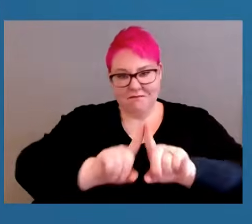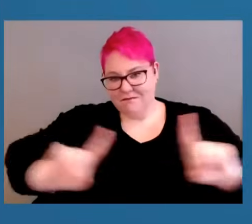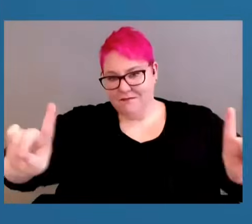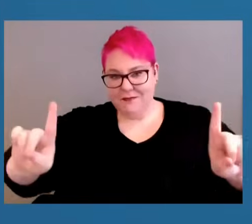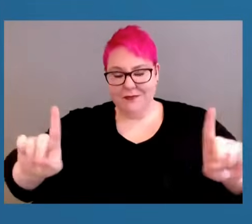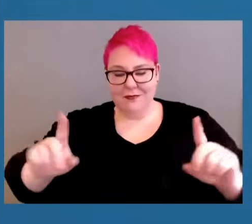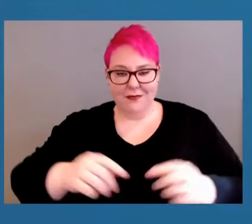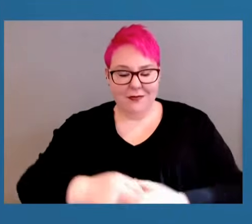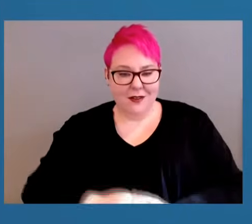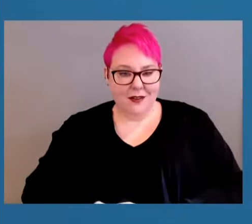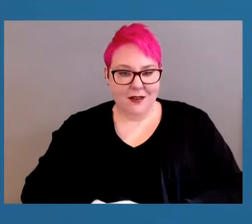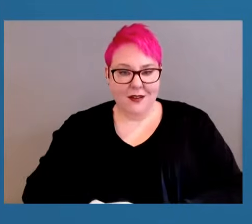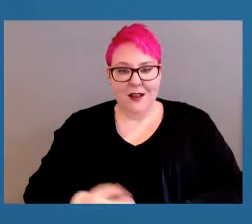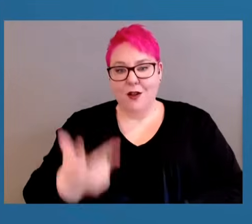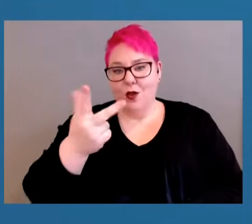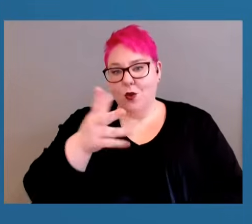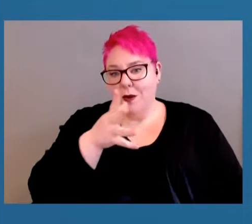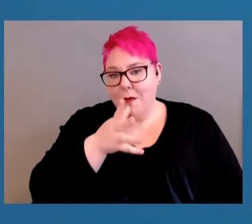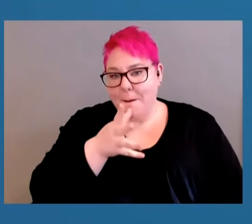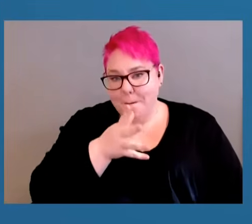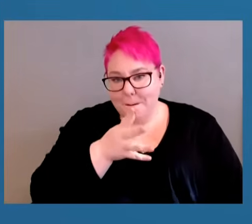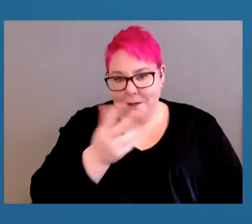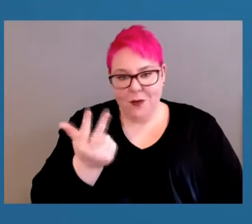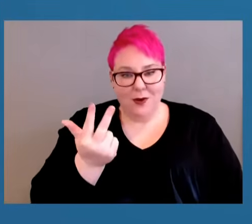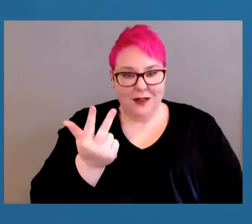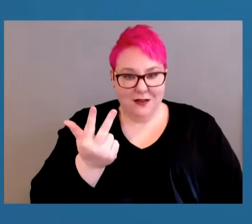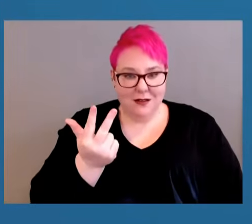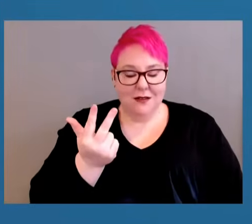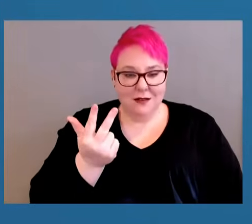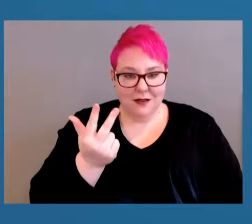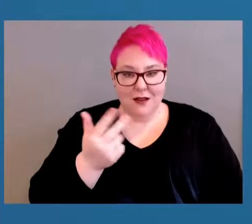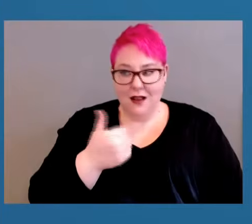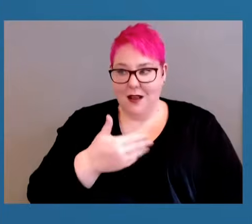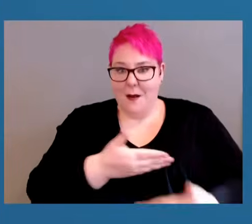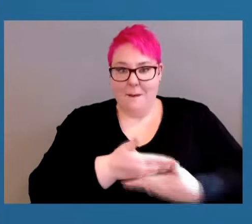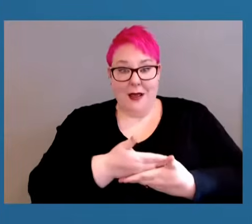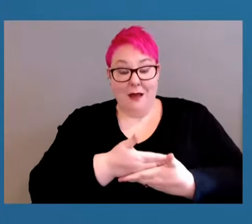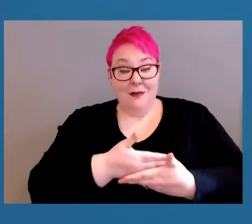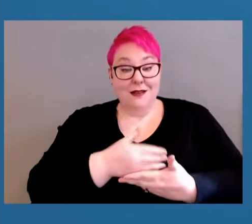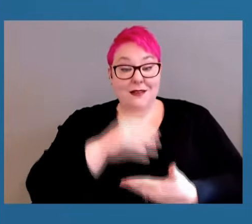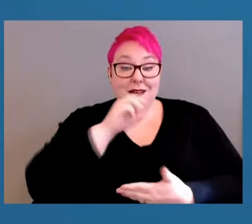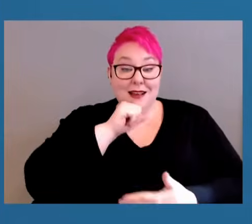There are 3 moms with babies under the age of 1.